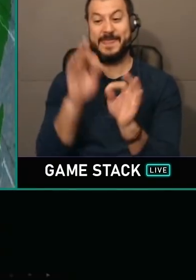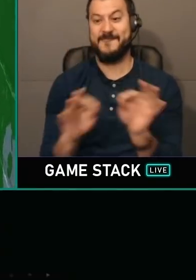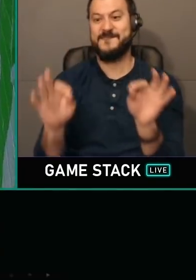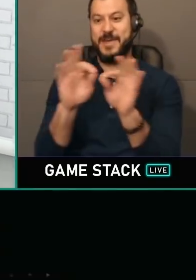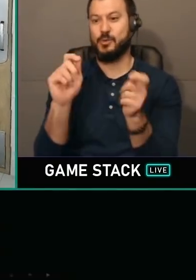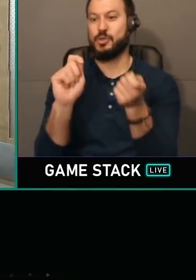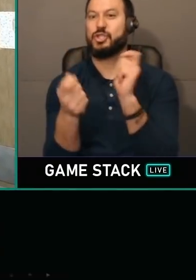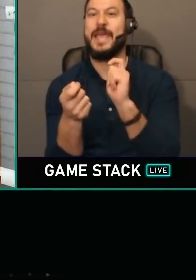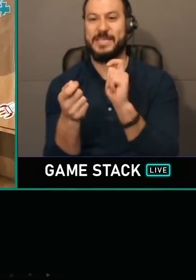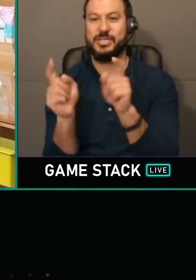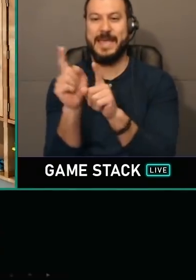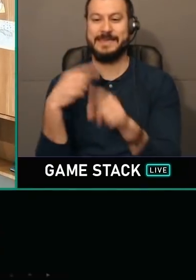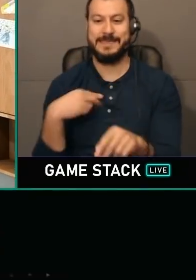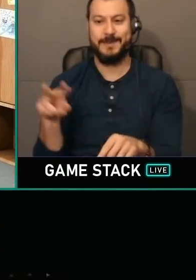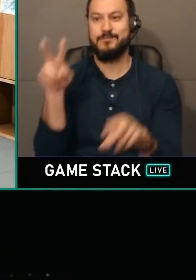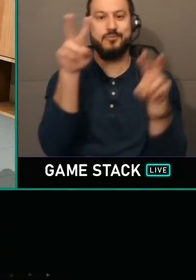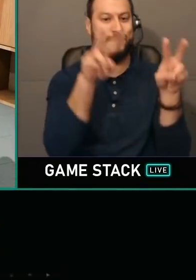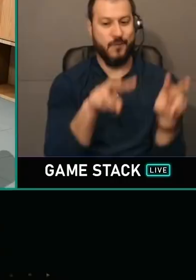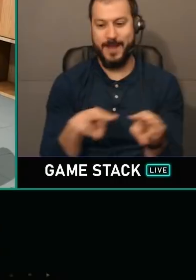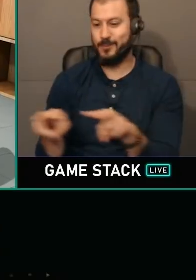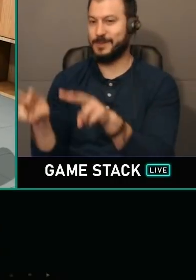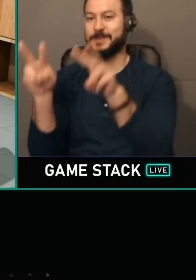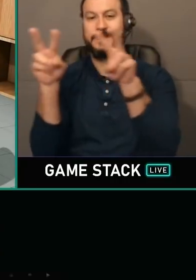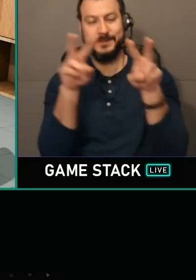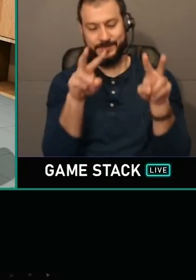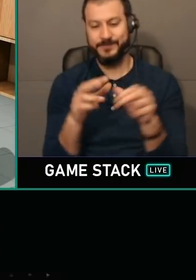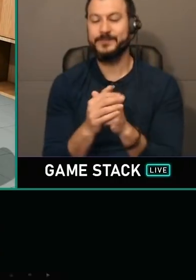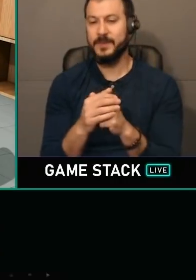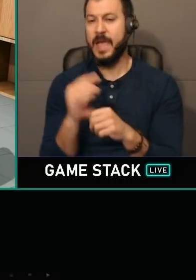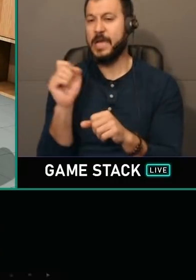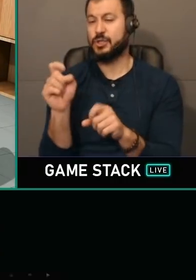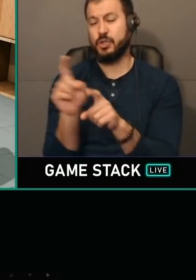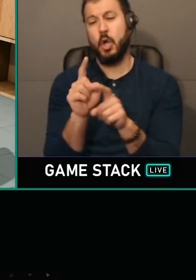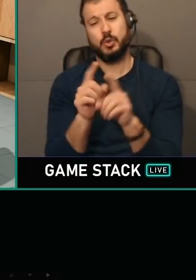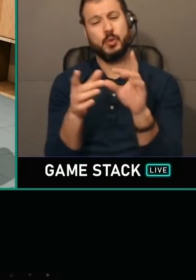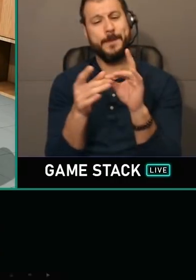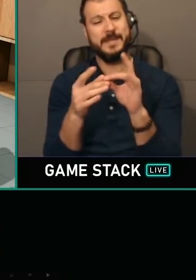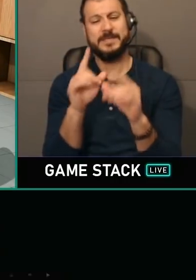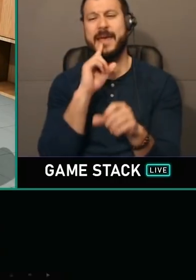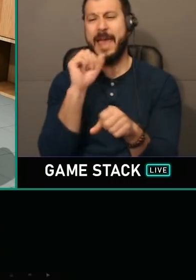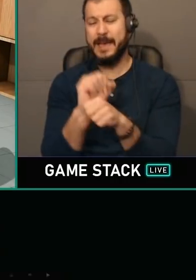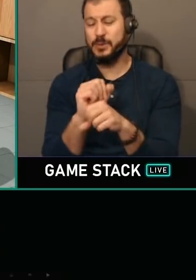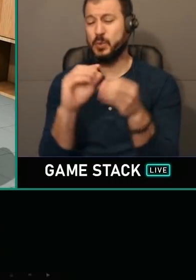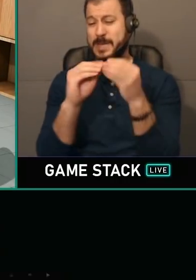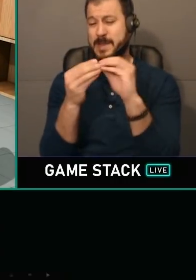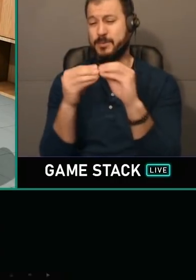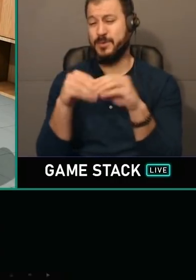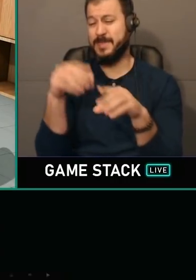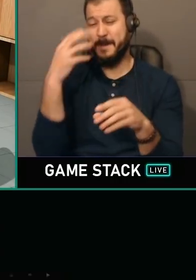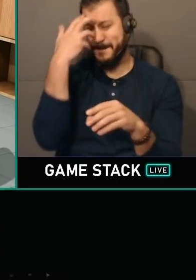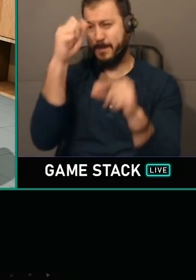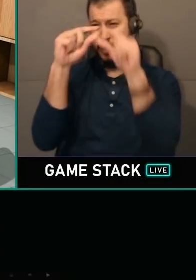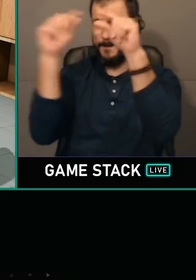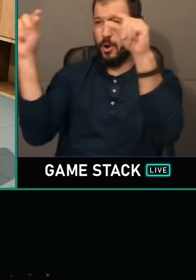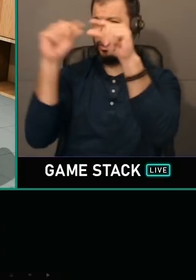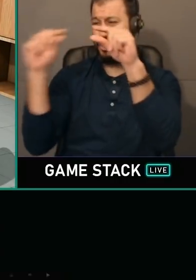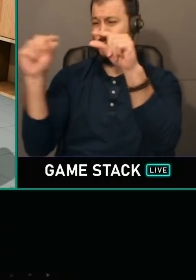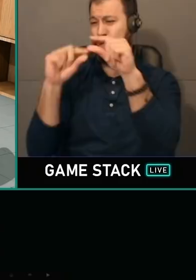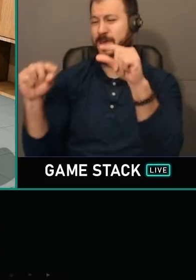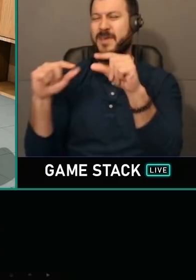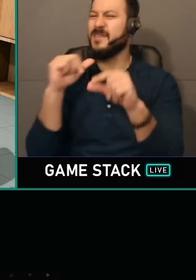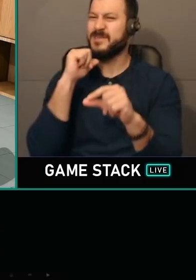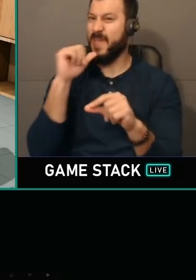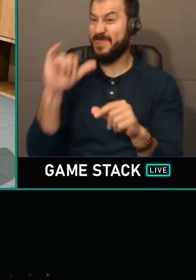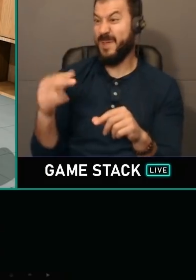change as I move around the scene. I should also mention the absolute numbers you see in the memory bars here. They aren't all that